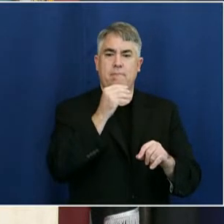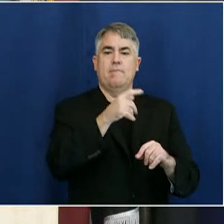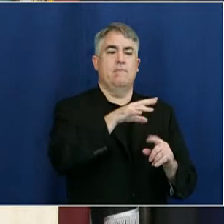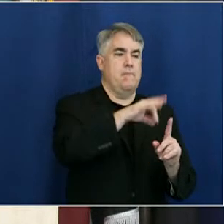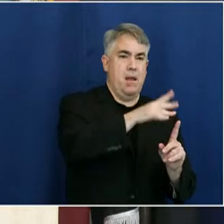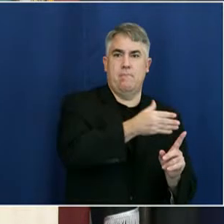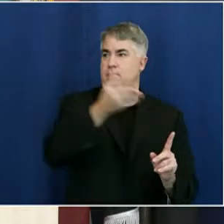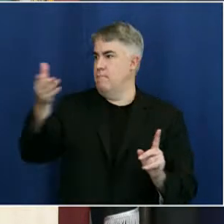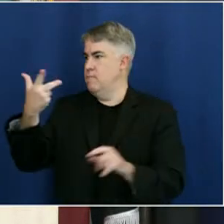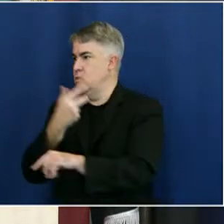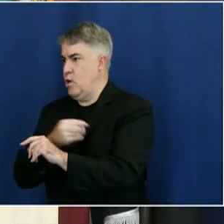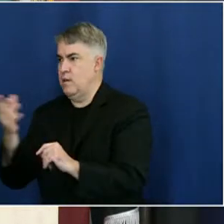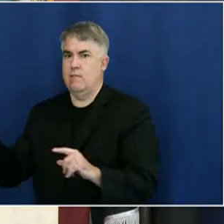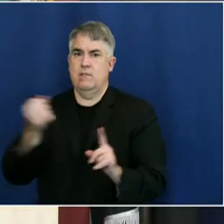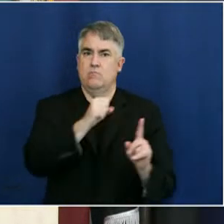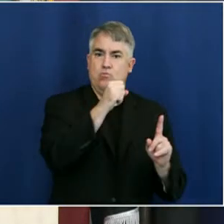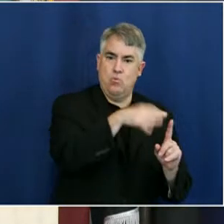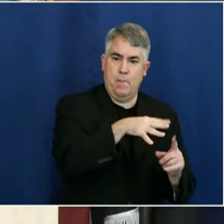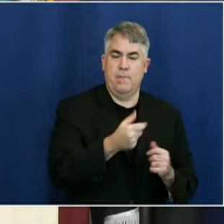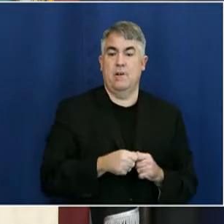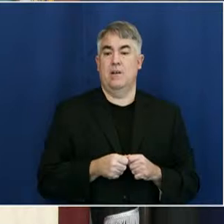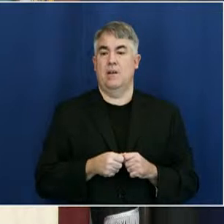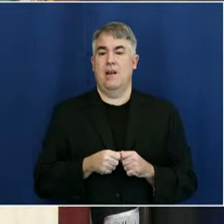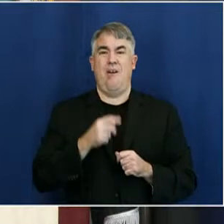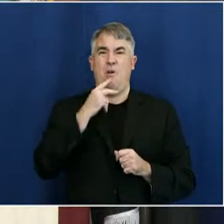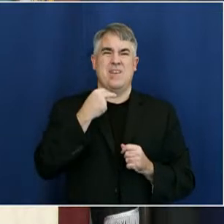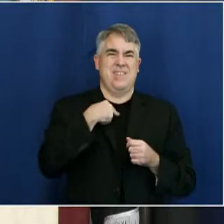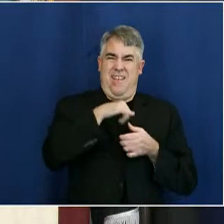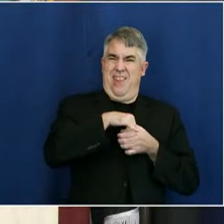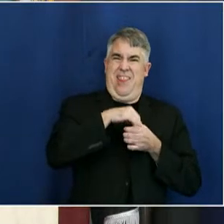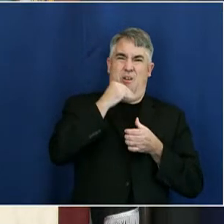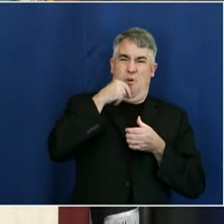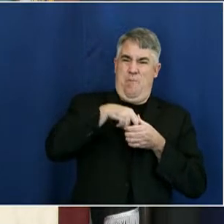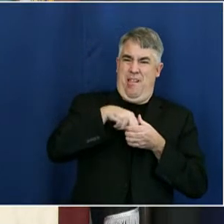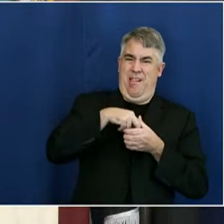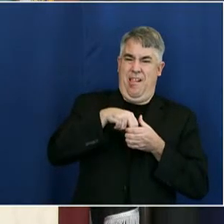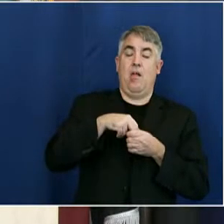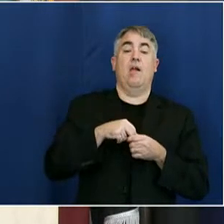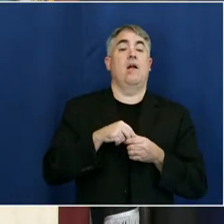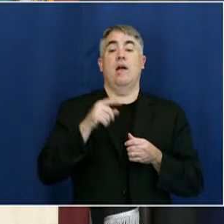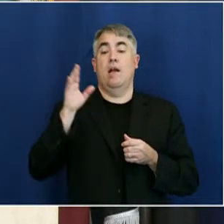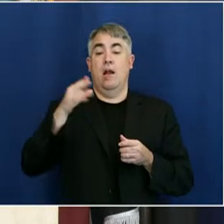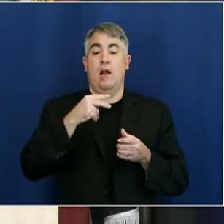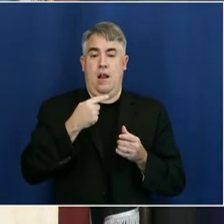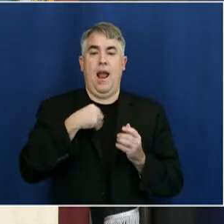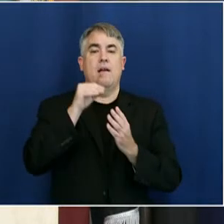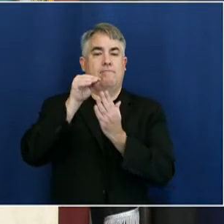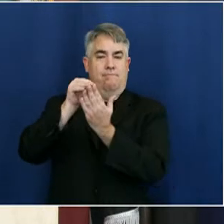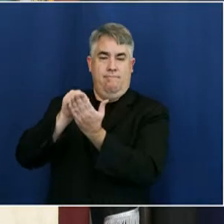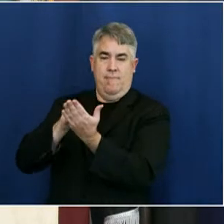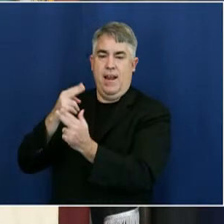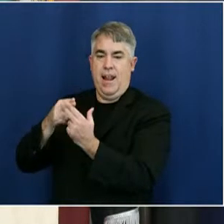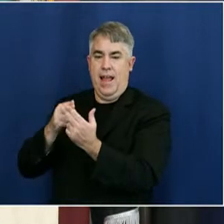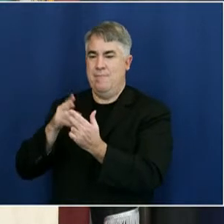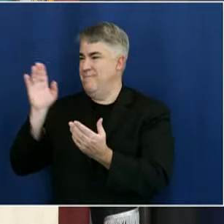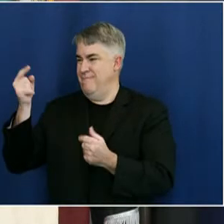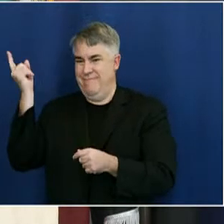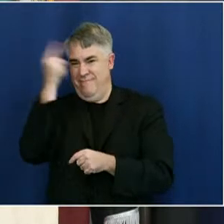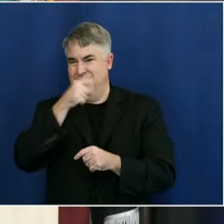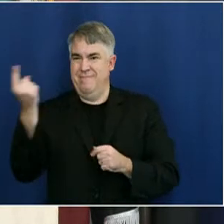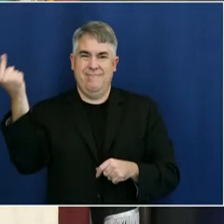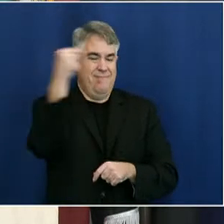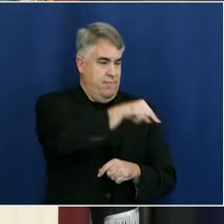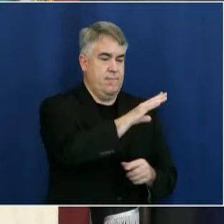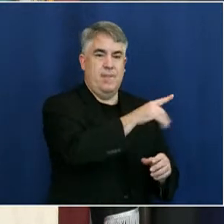placed on a waiting list for our homebound program as they get out and work through those seniors that are there. And the stats for